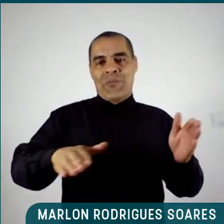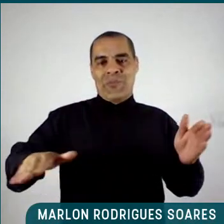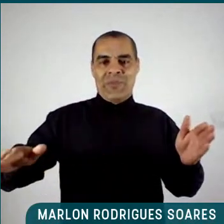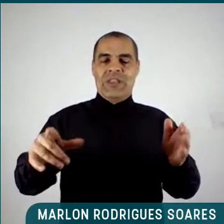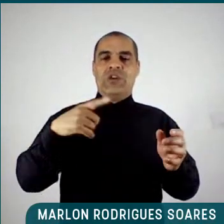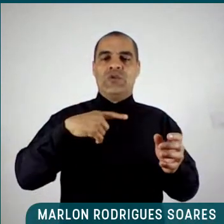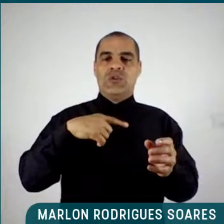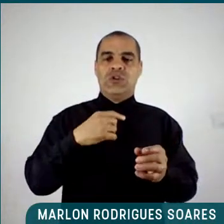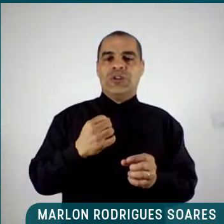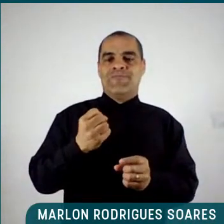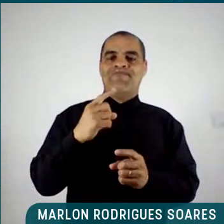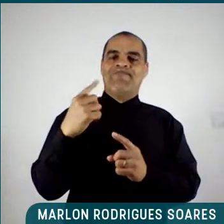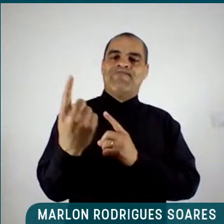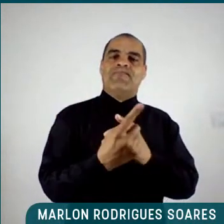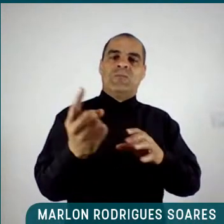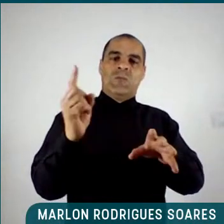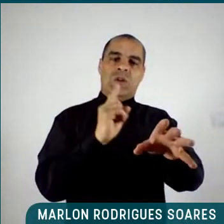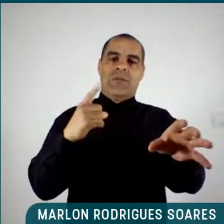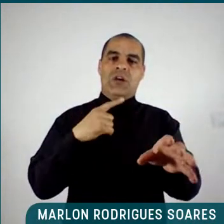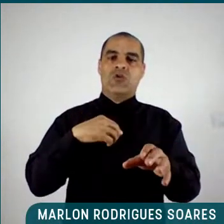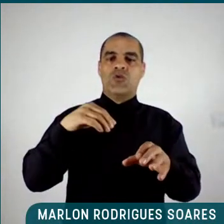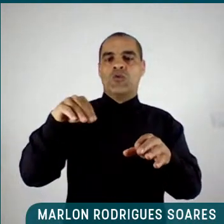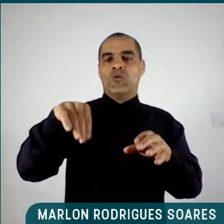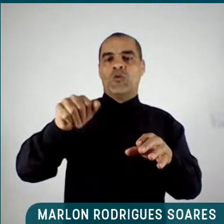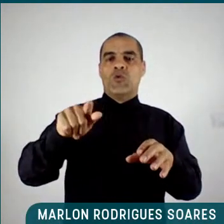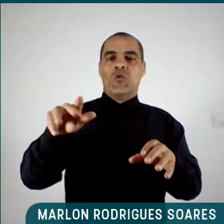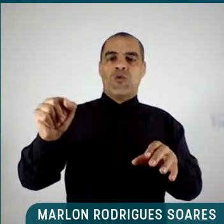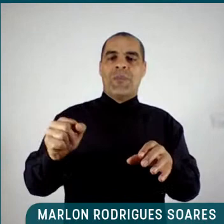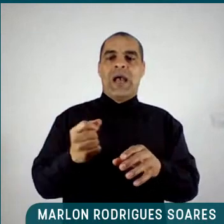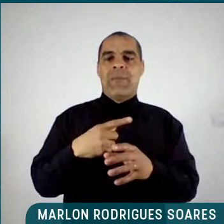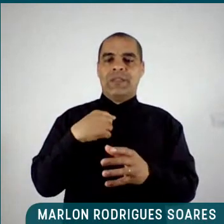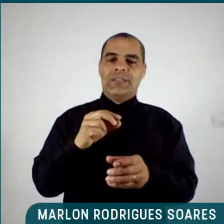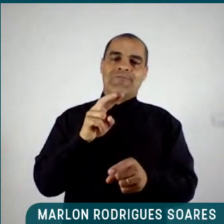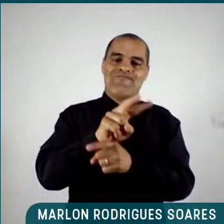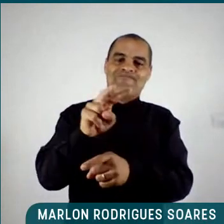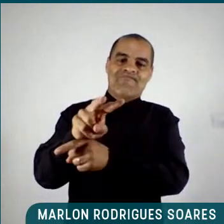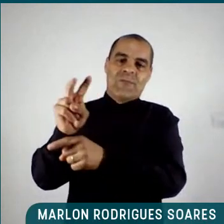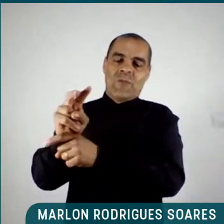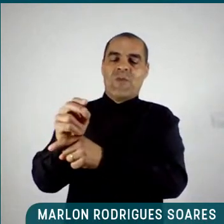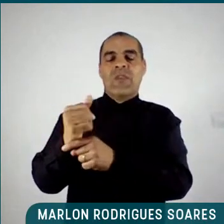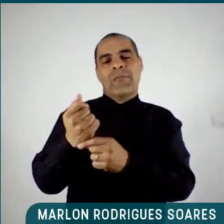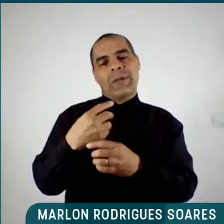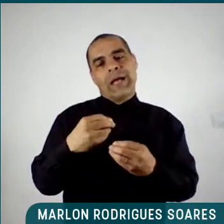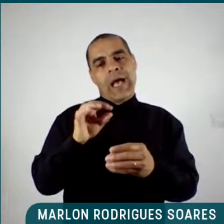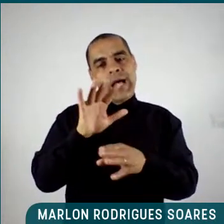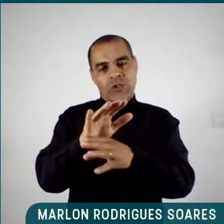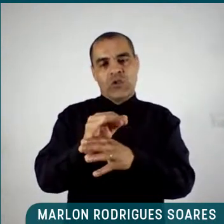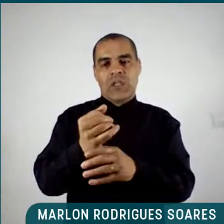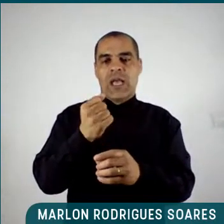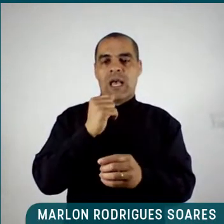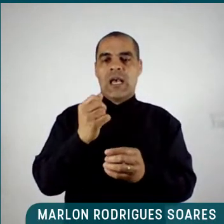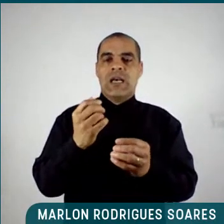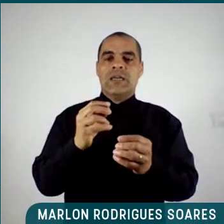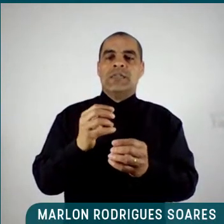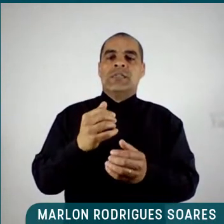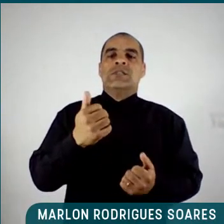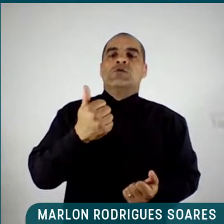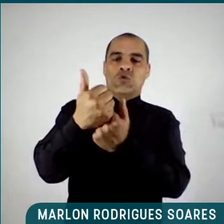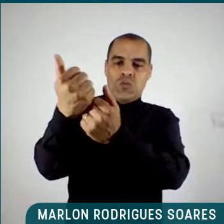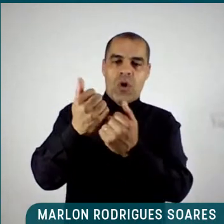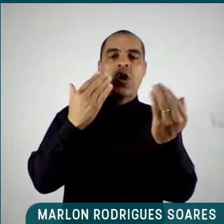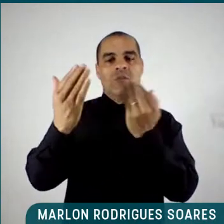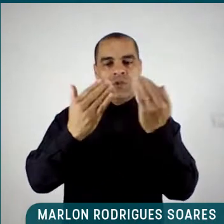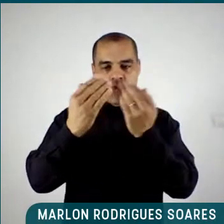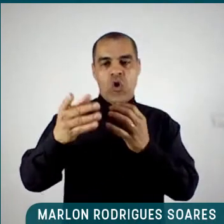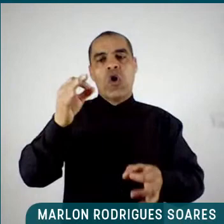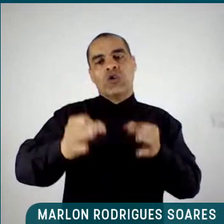isolation, today we want to highlight the project Mapa do Recolhimento, who works to offer psychological and legal